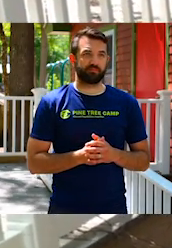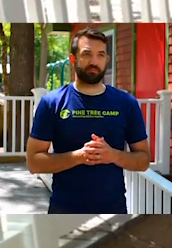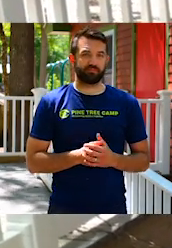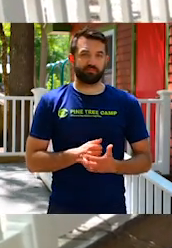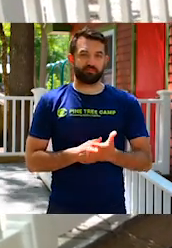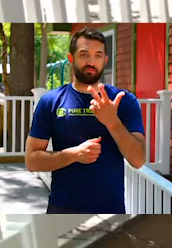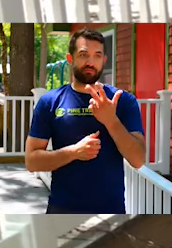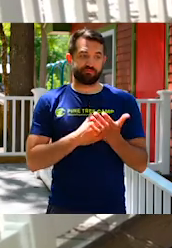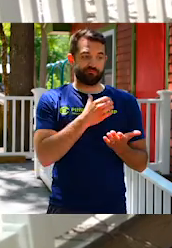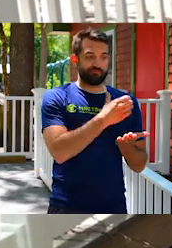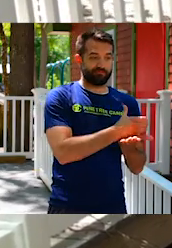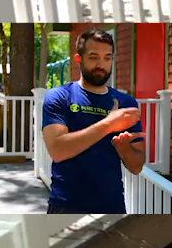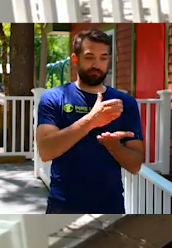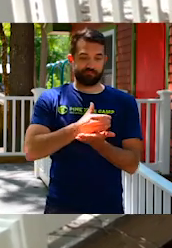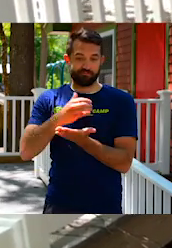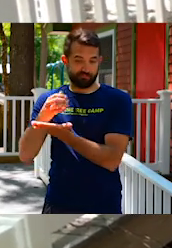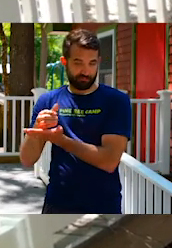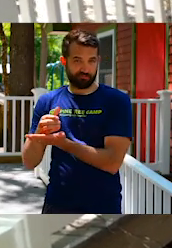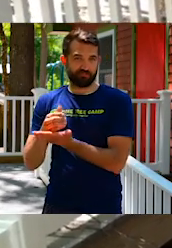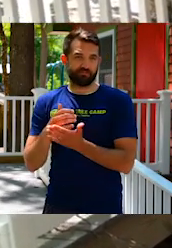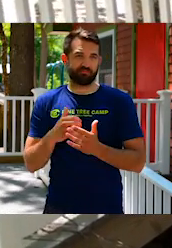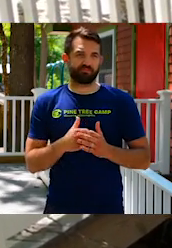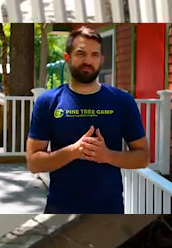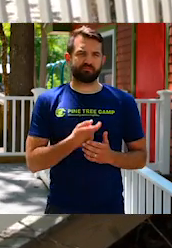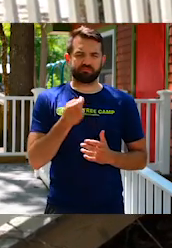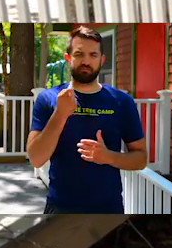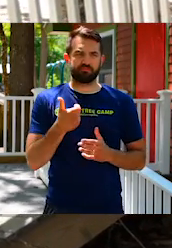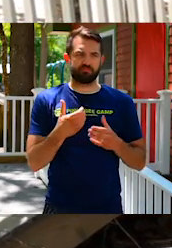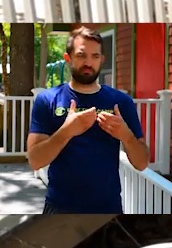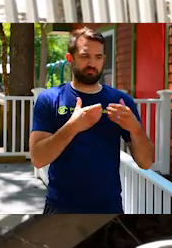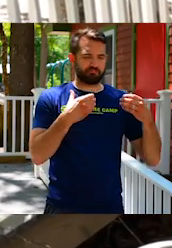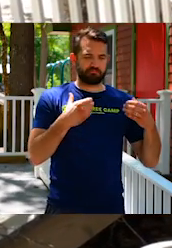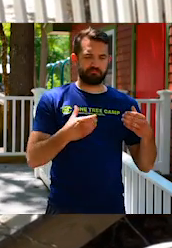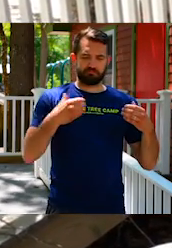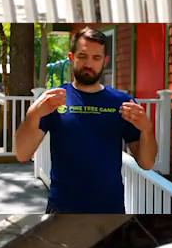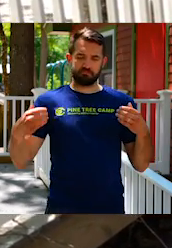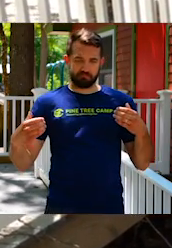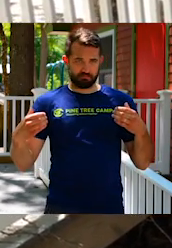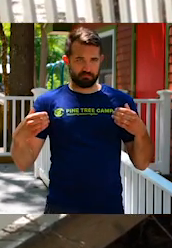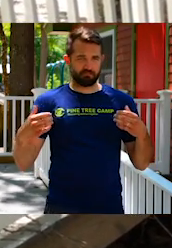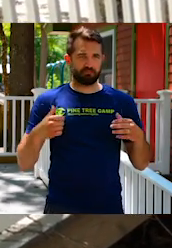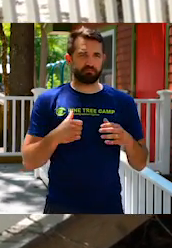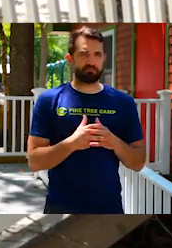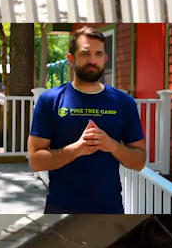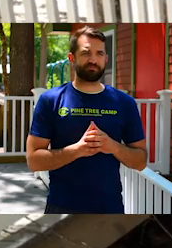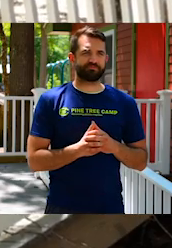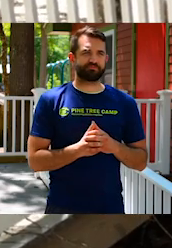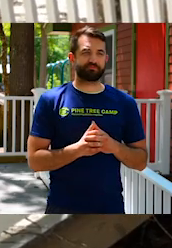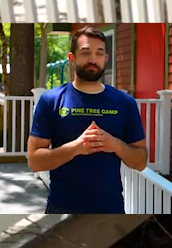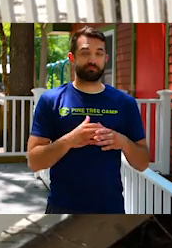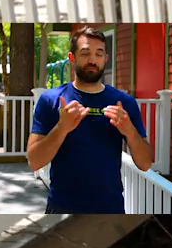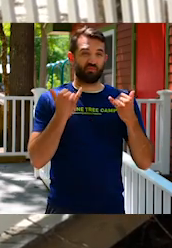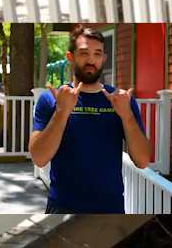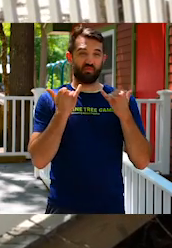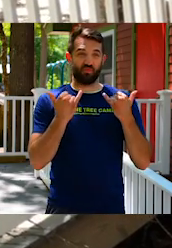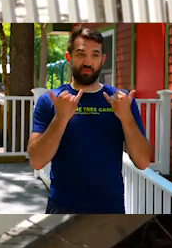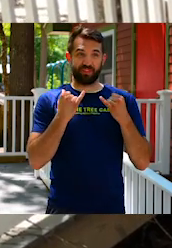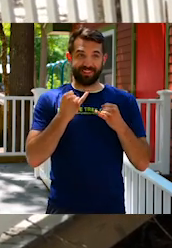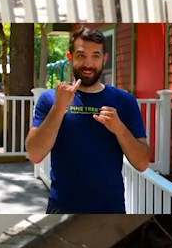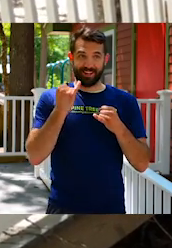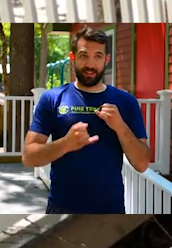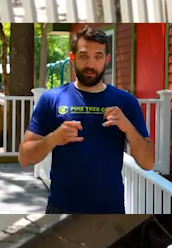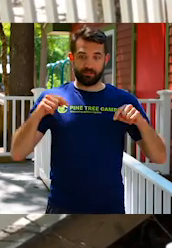cups about a couple inches apart. Then the next step is I'm going to take the 2 end cups and fill